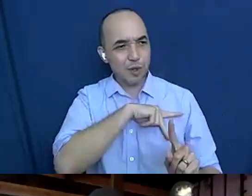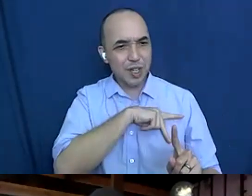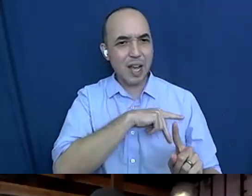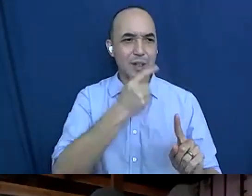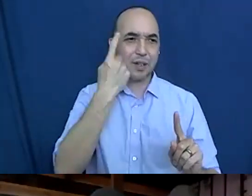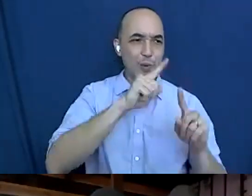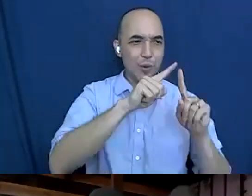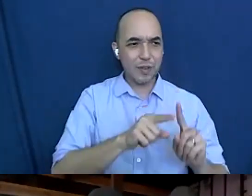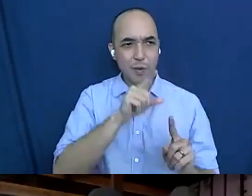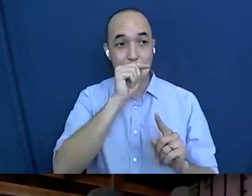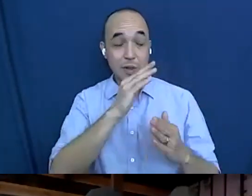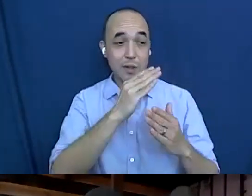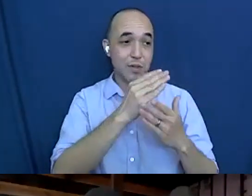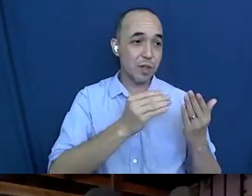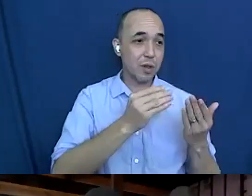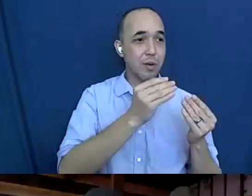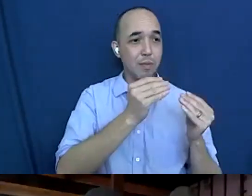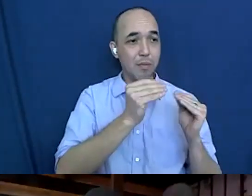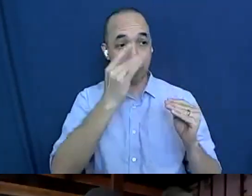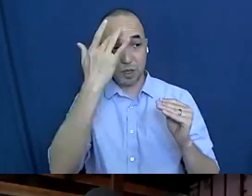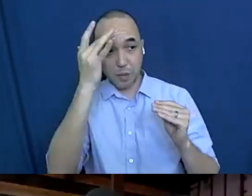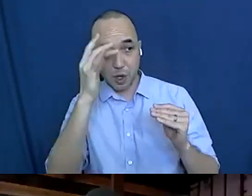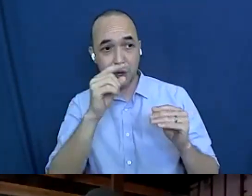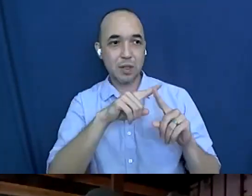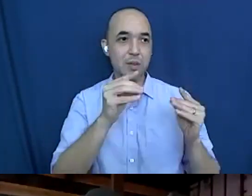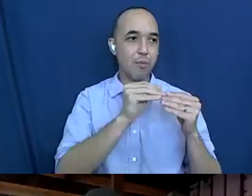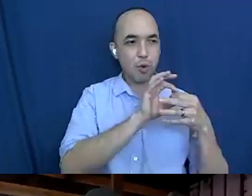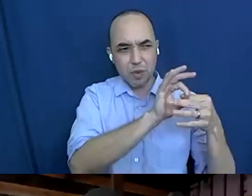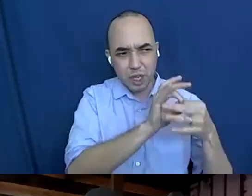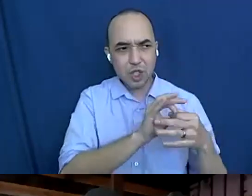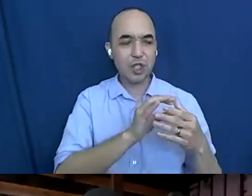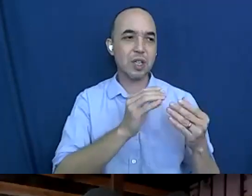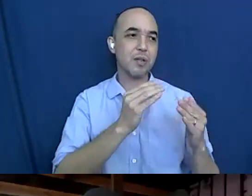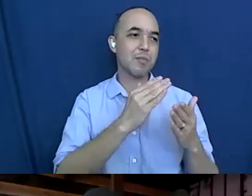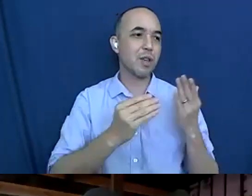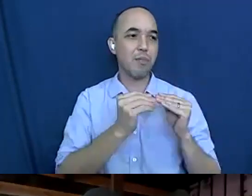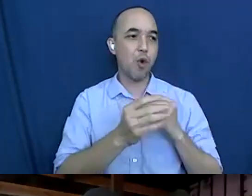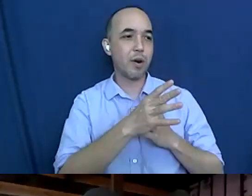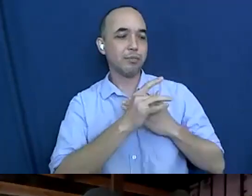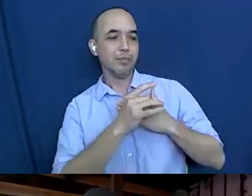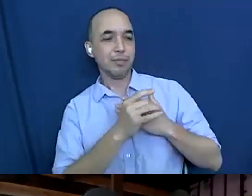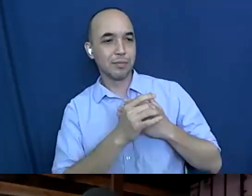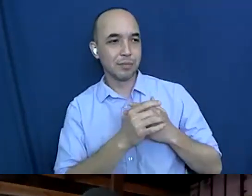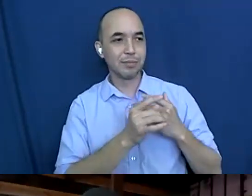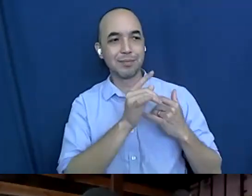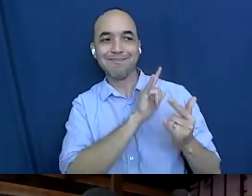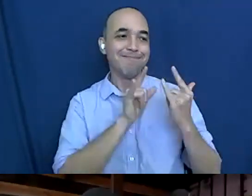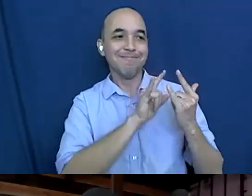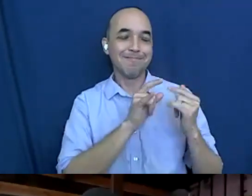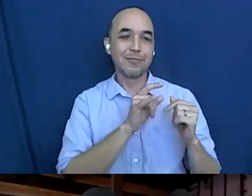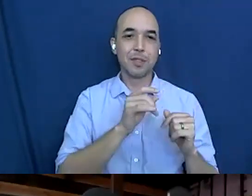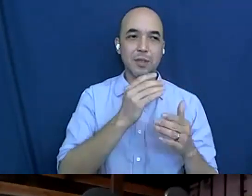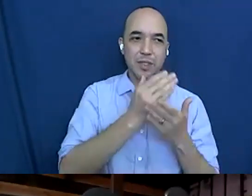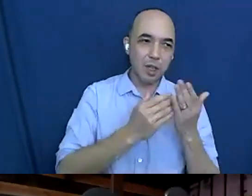more relate to you better? Are some of them want to be around you more? Or some of them are very, very just always going to be feral?